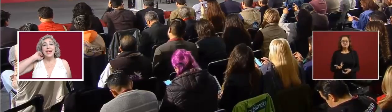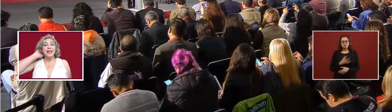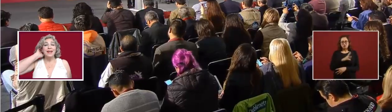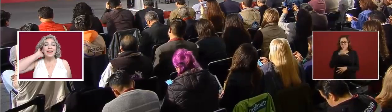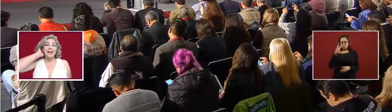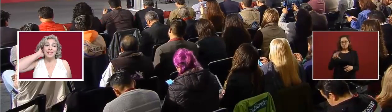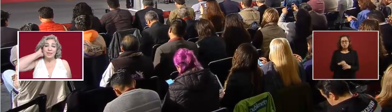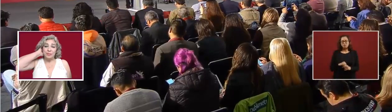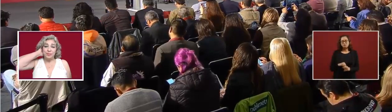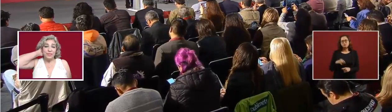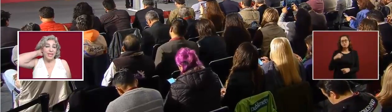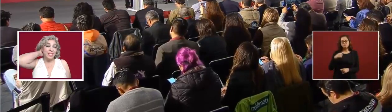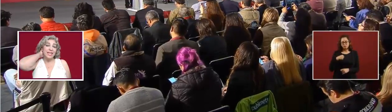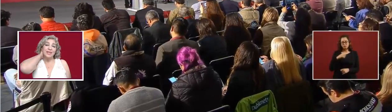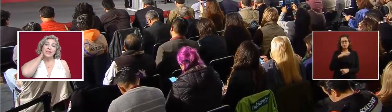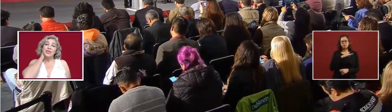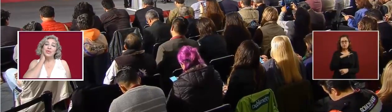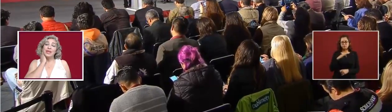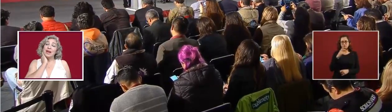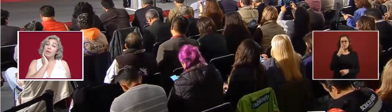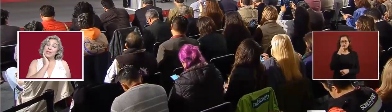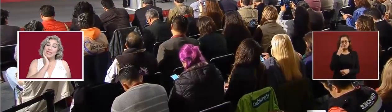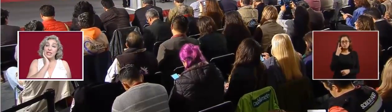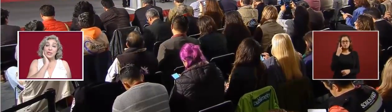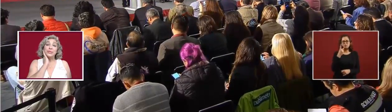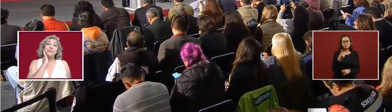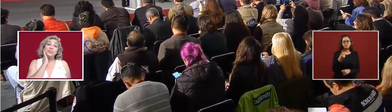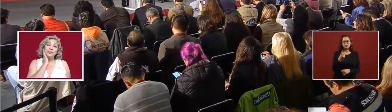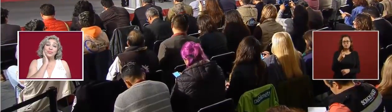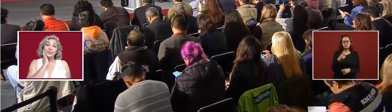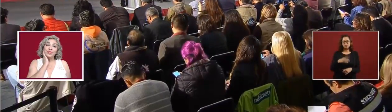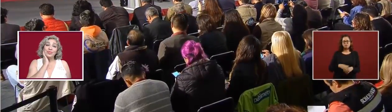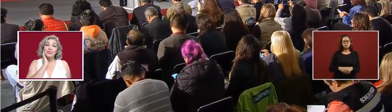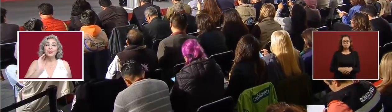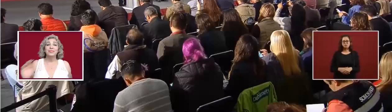And I, can tell you, and comment to you,